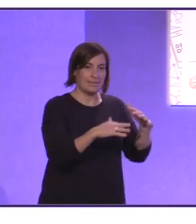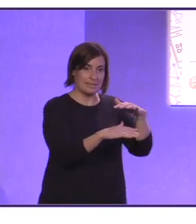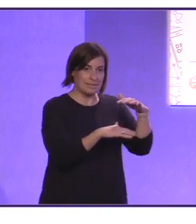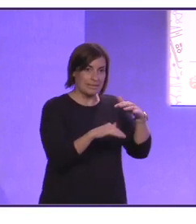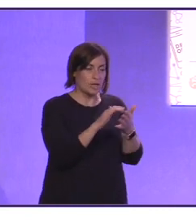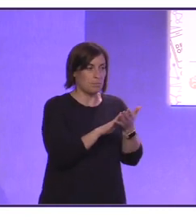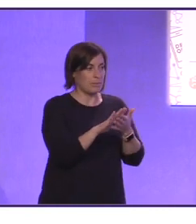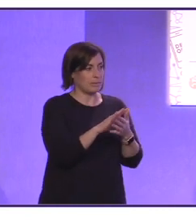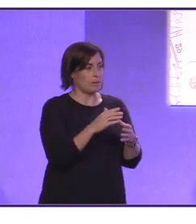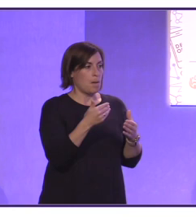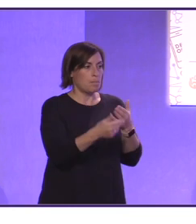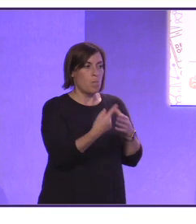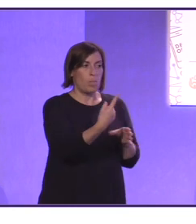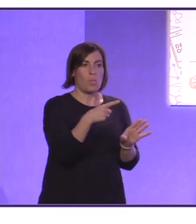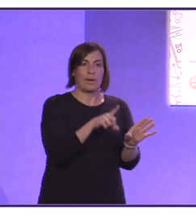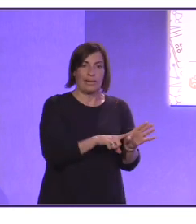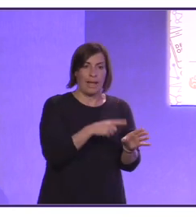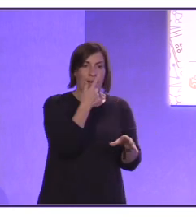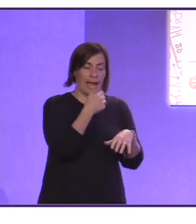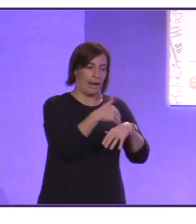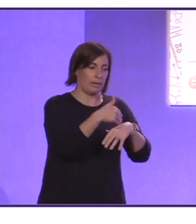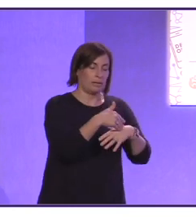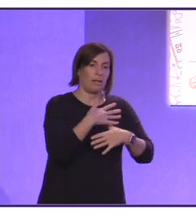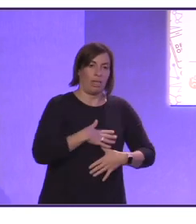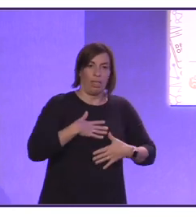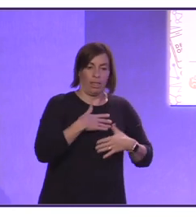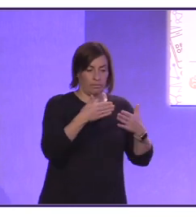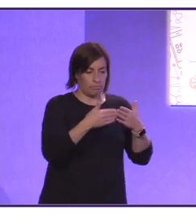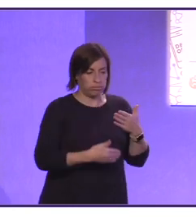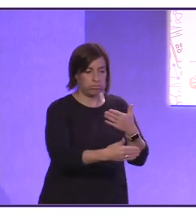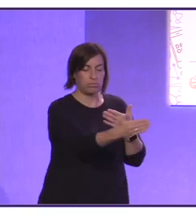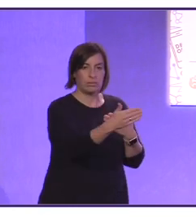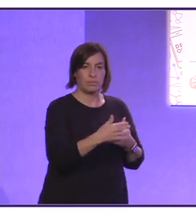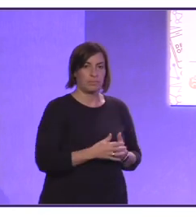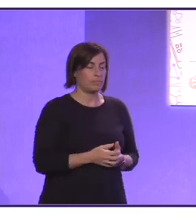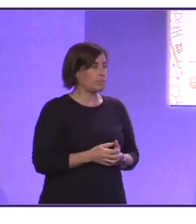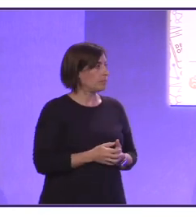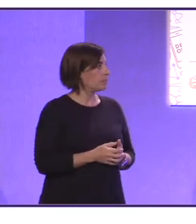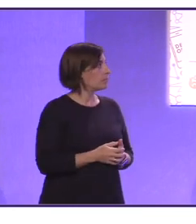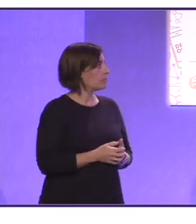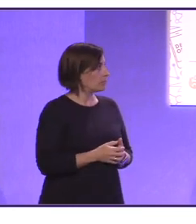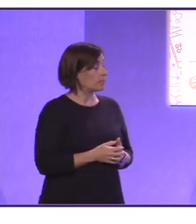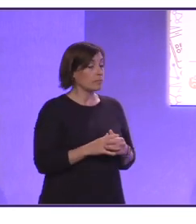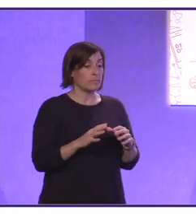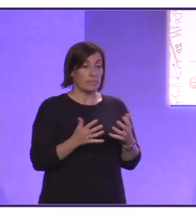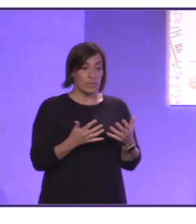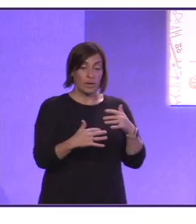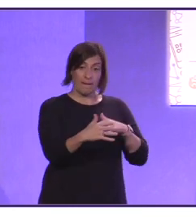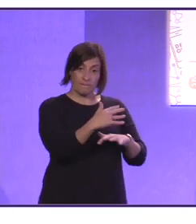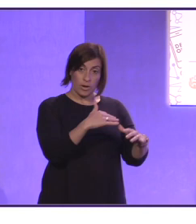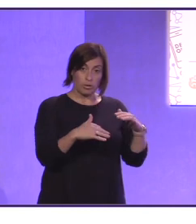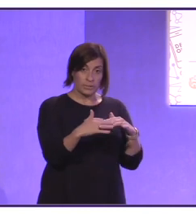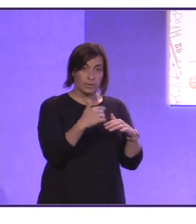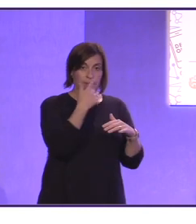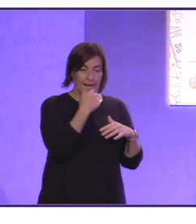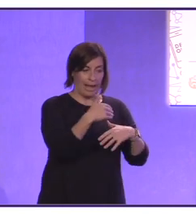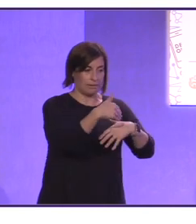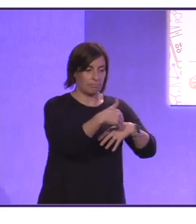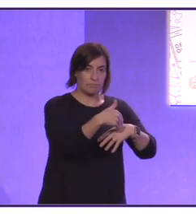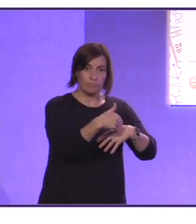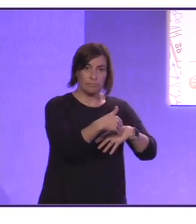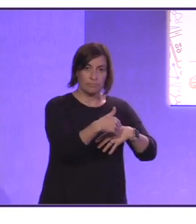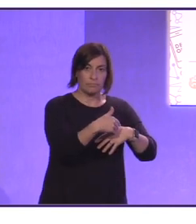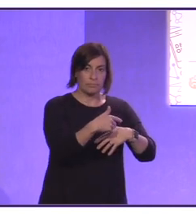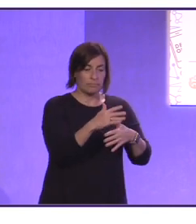lifetime of the person who's affected. So these environments can have an impact that can actually have